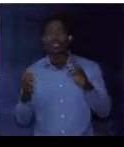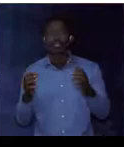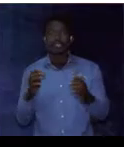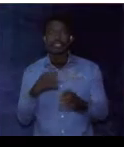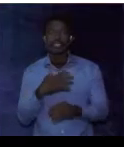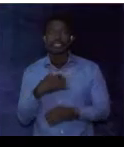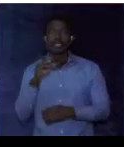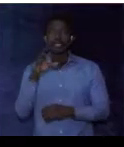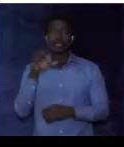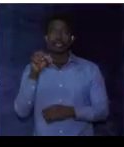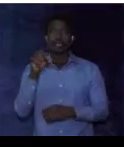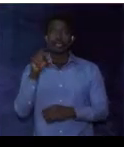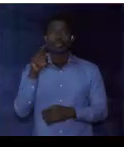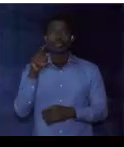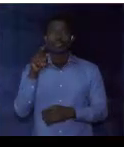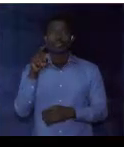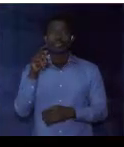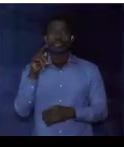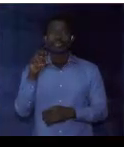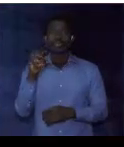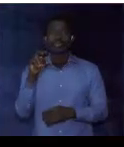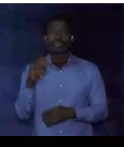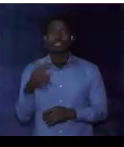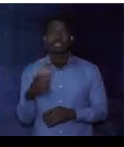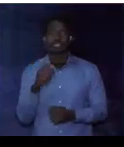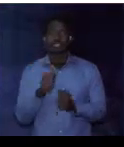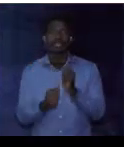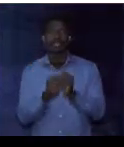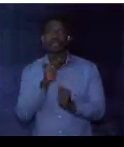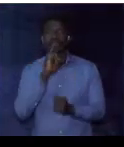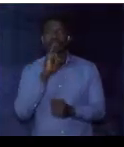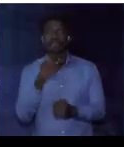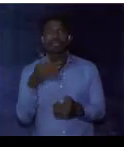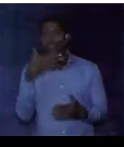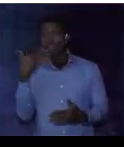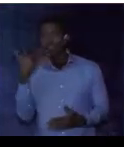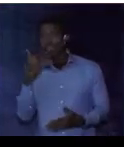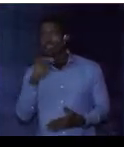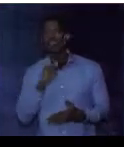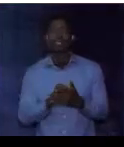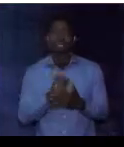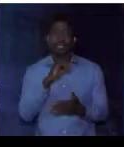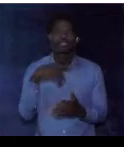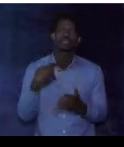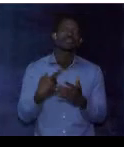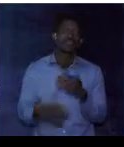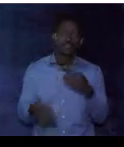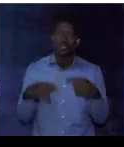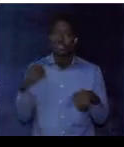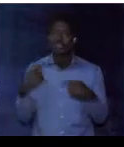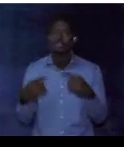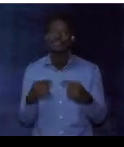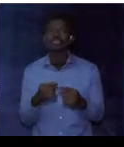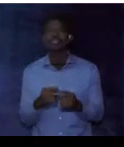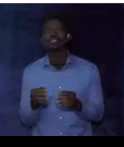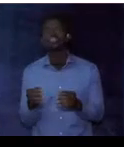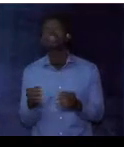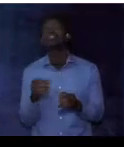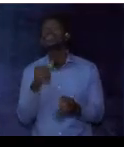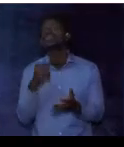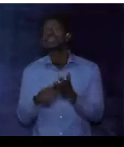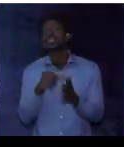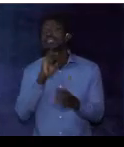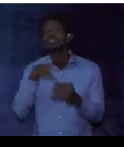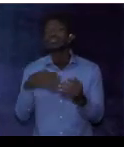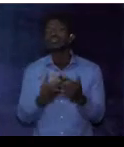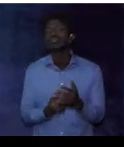comparing and contrasting. You want to say out of this, which one is better? That is what argumentative essay is all about.